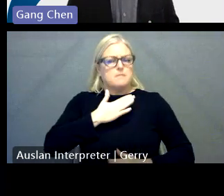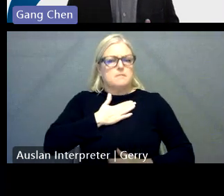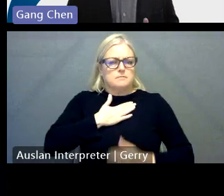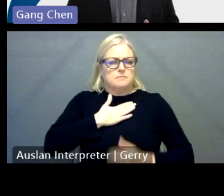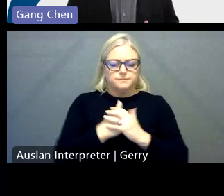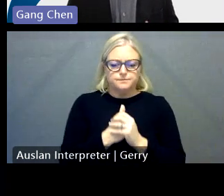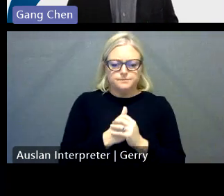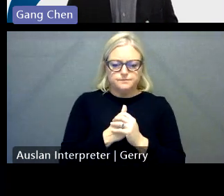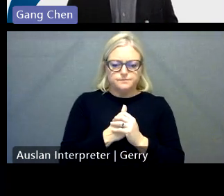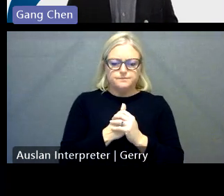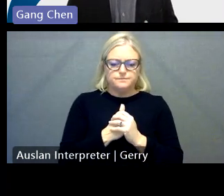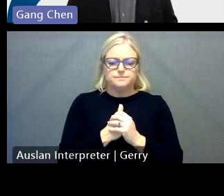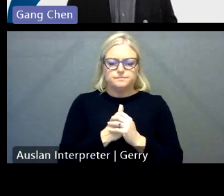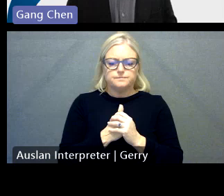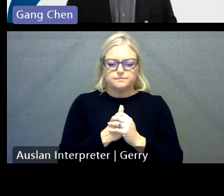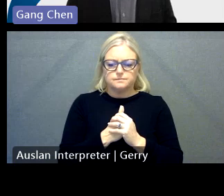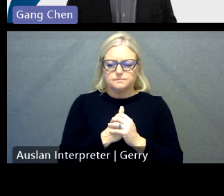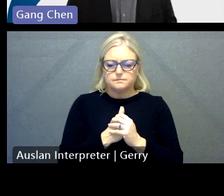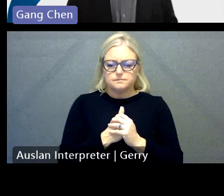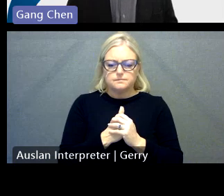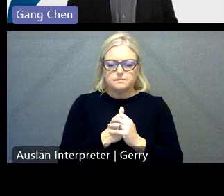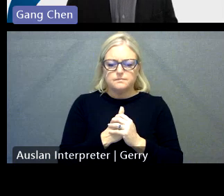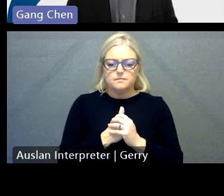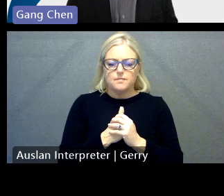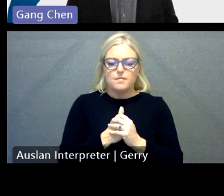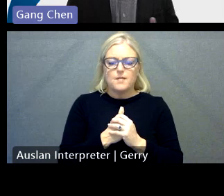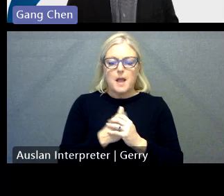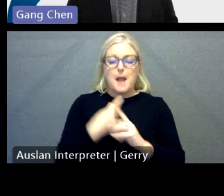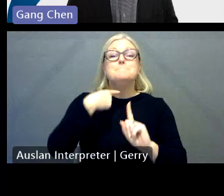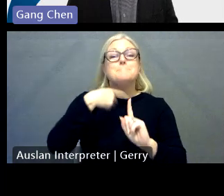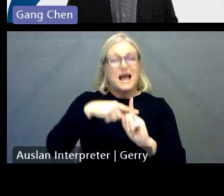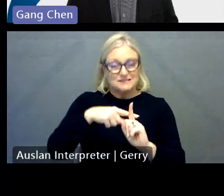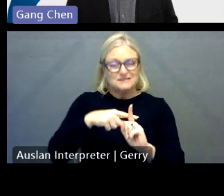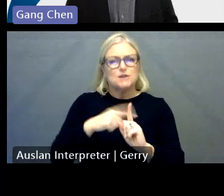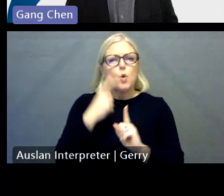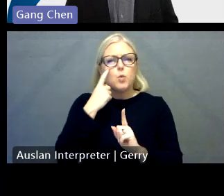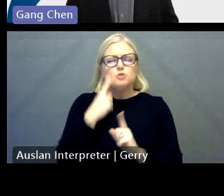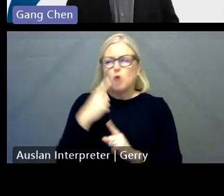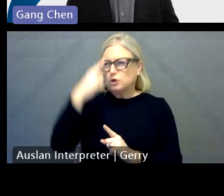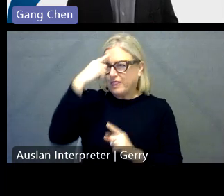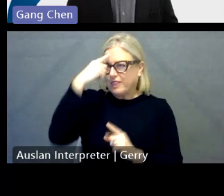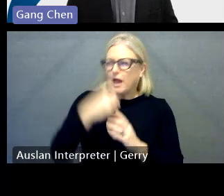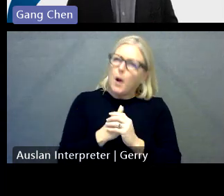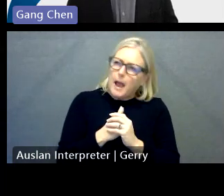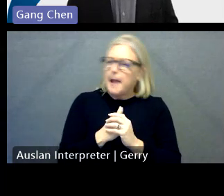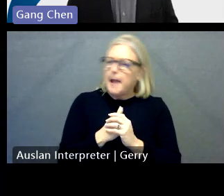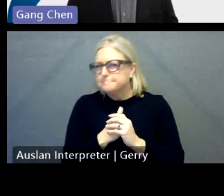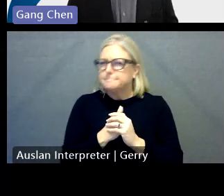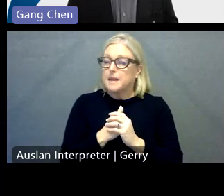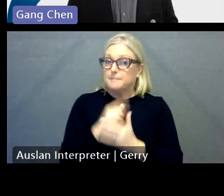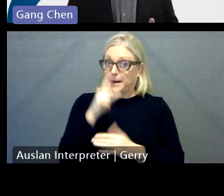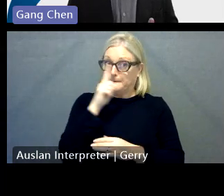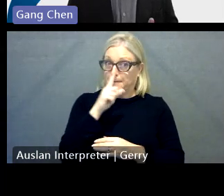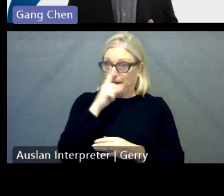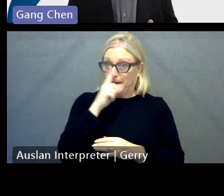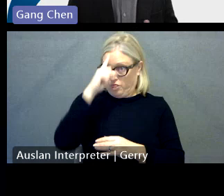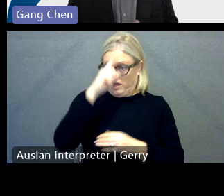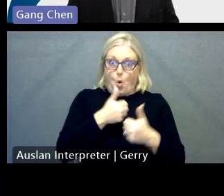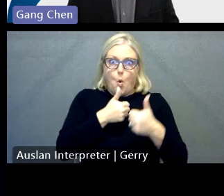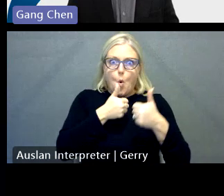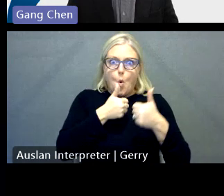consider quite a bit different of type of response levels, intensity scale, frequency scale, and also we hear a